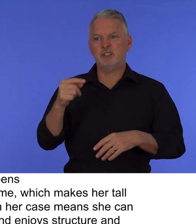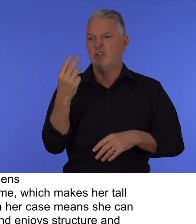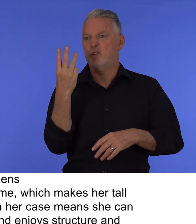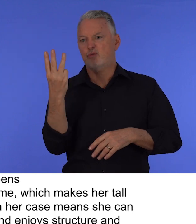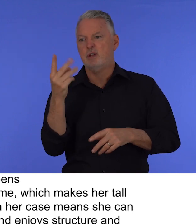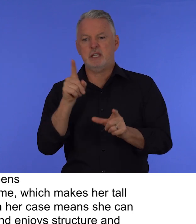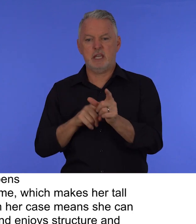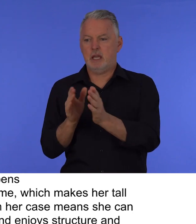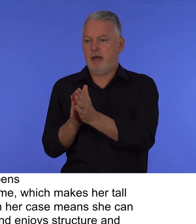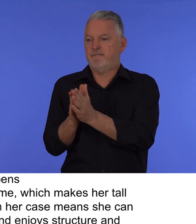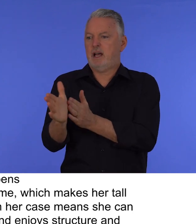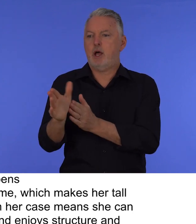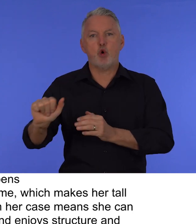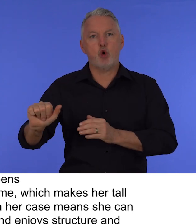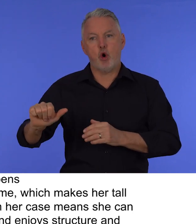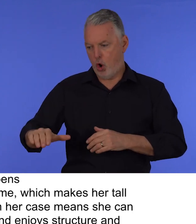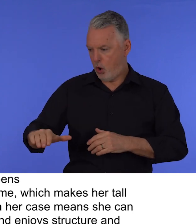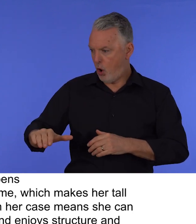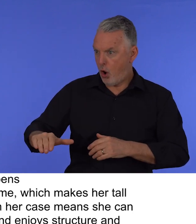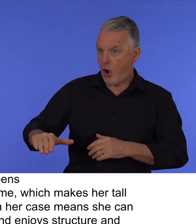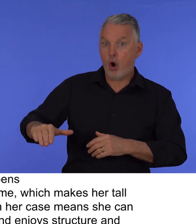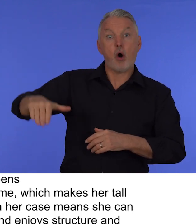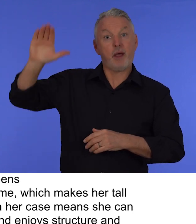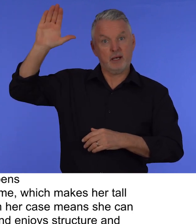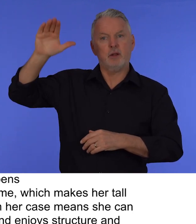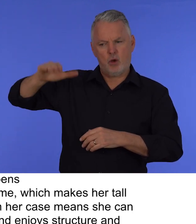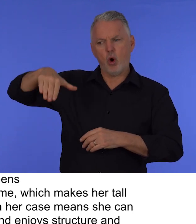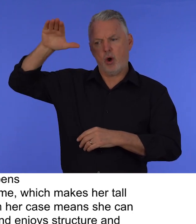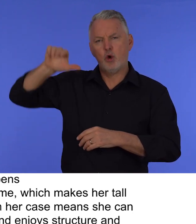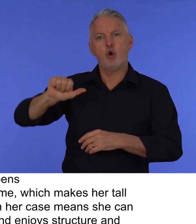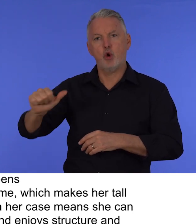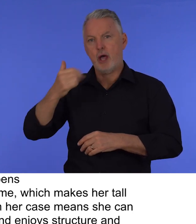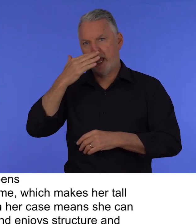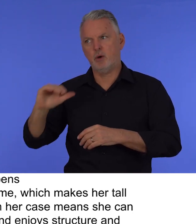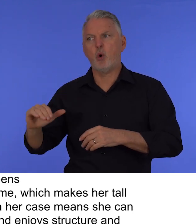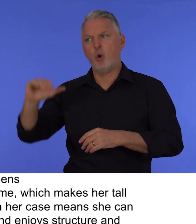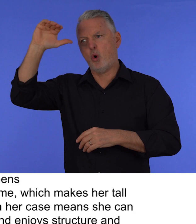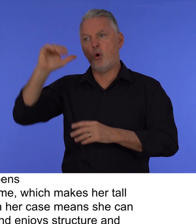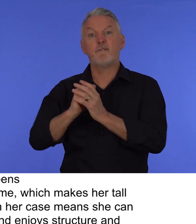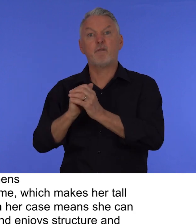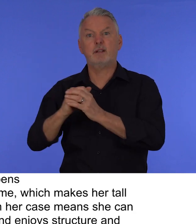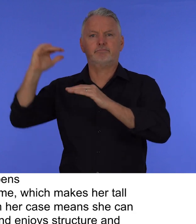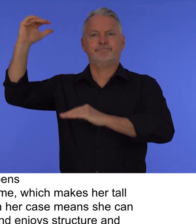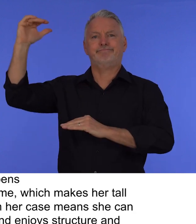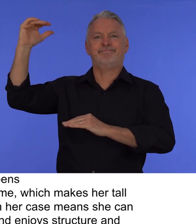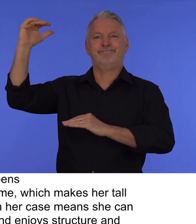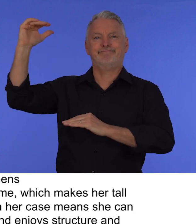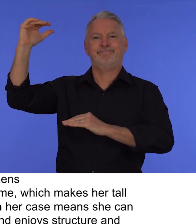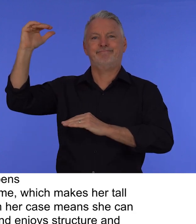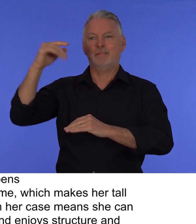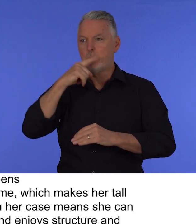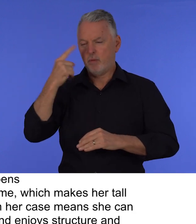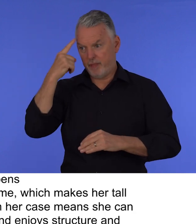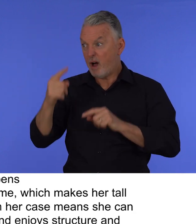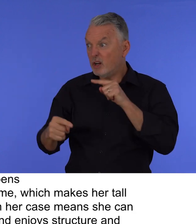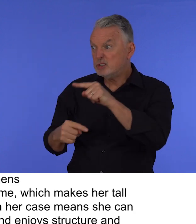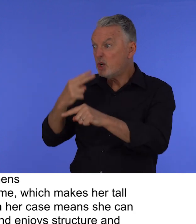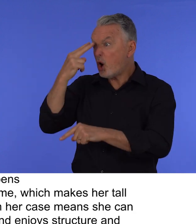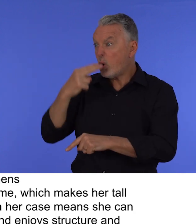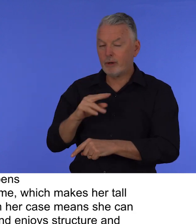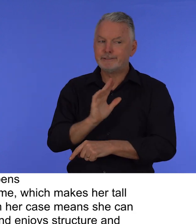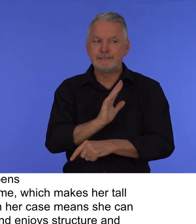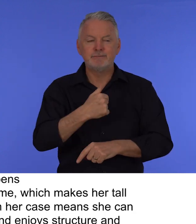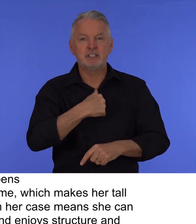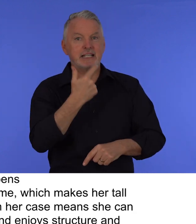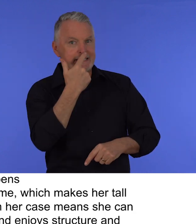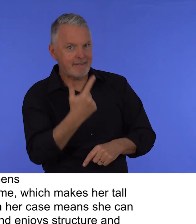increase in height. So she's a lot taller than her peers. She's about 3 years bone age advanced. So she's very tall for her age.